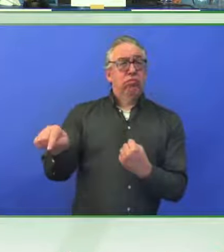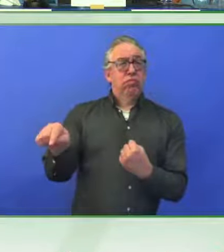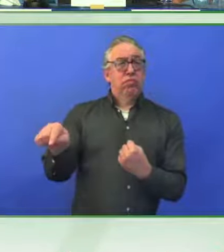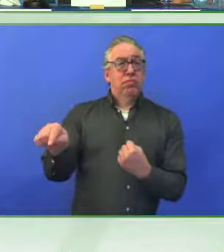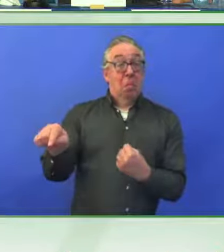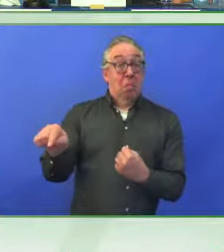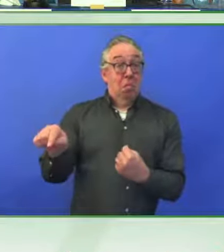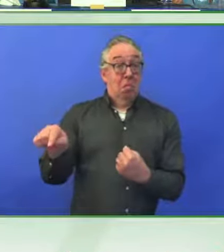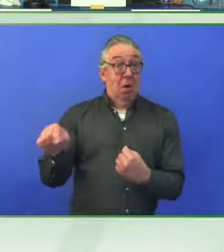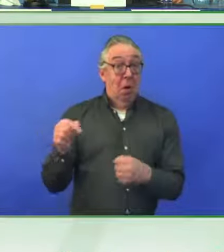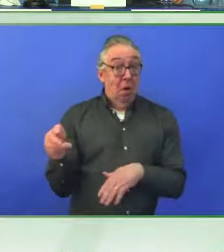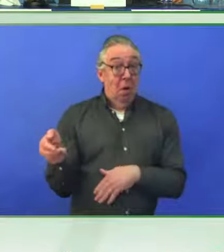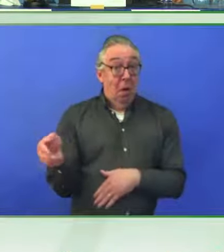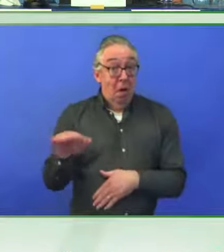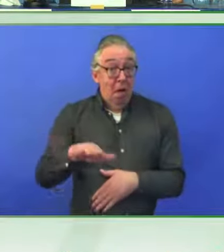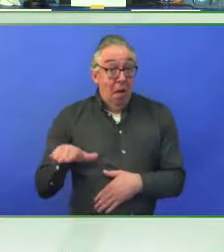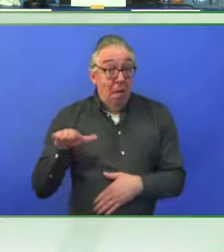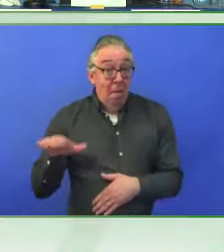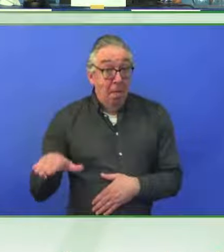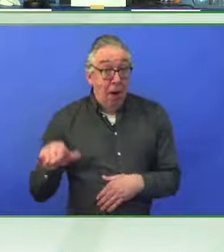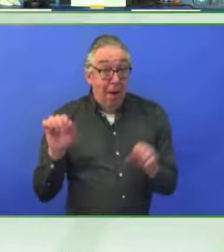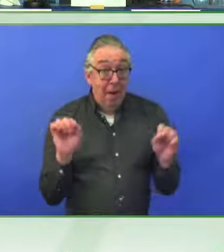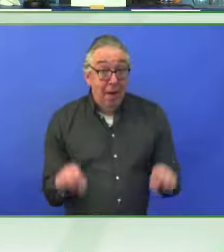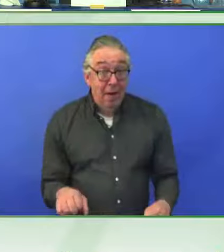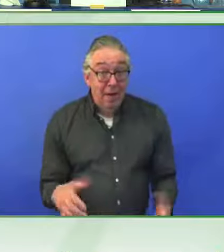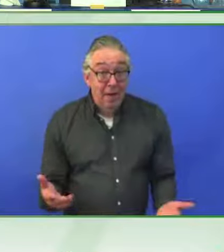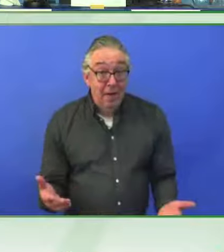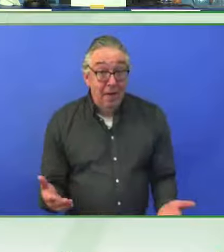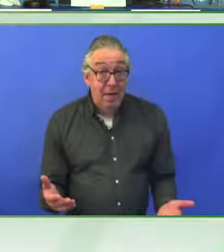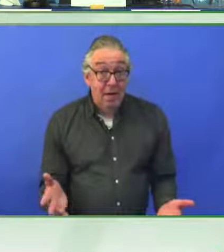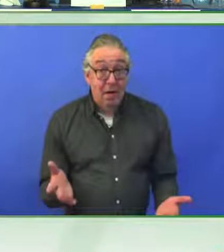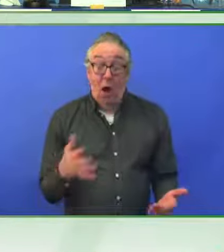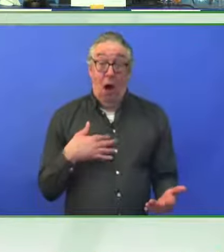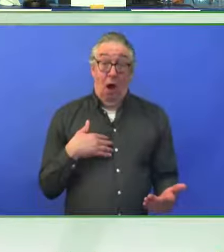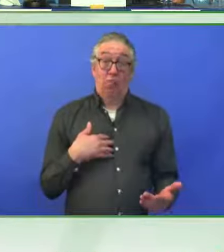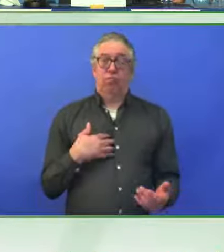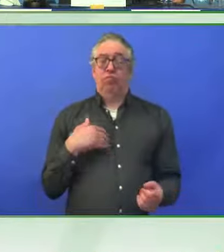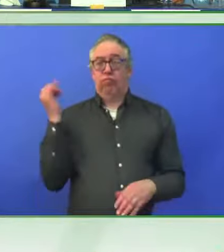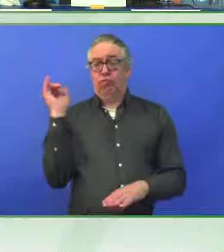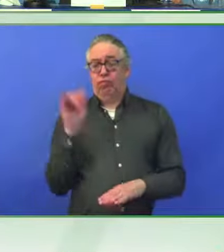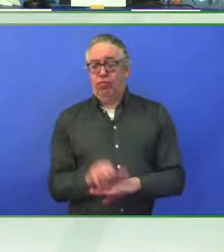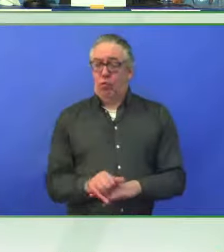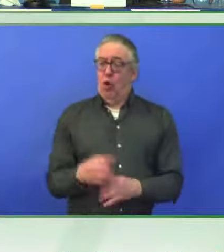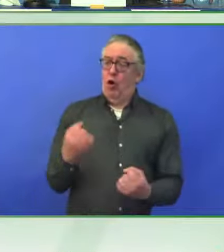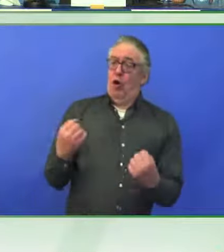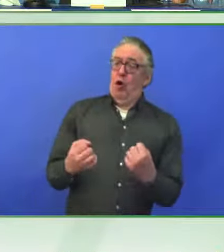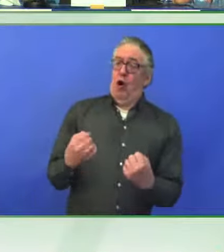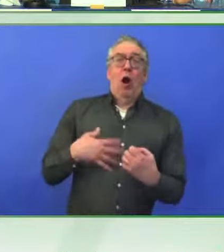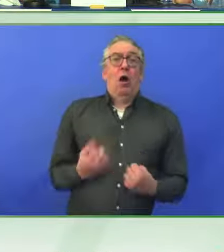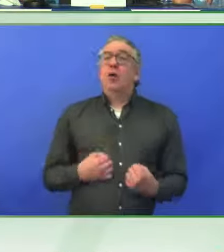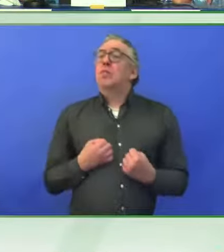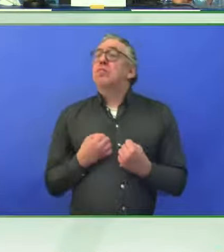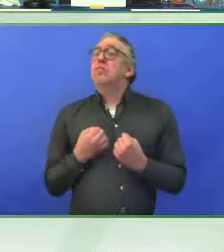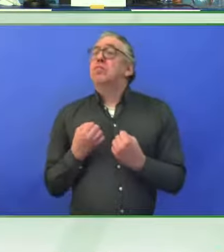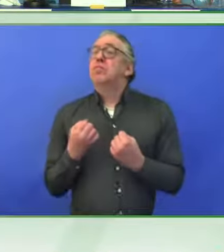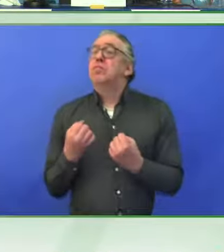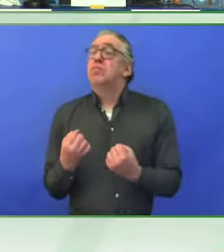imagine that I'm lucky and I find 2 spots, PRM spot, and I'm busy and they're occupied